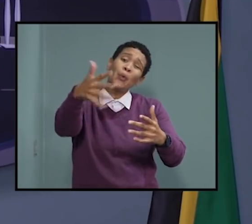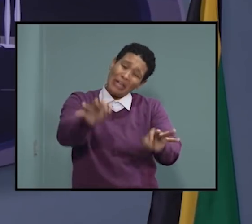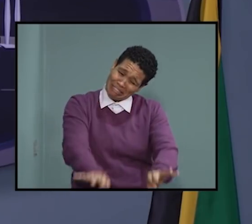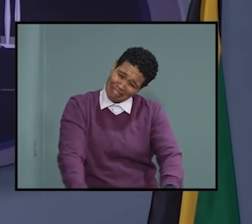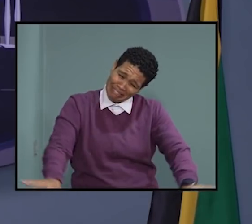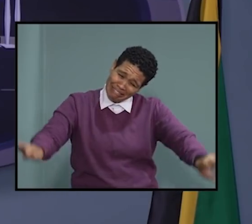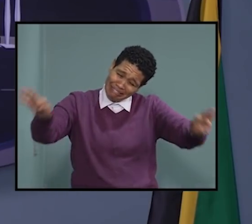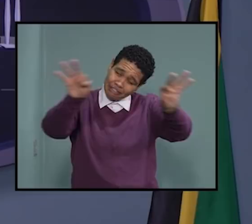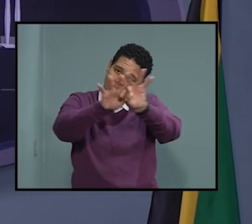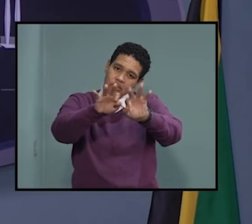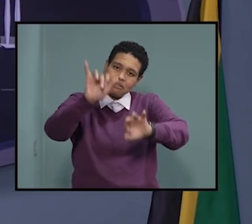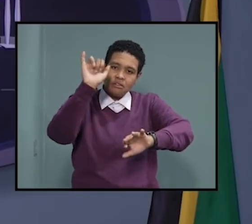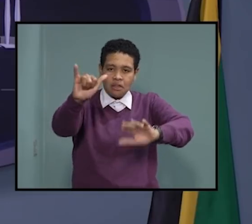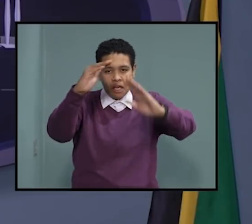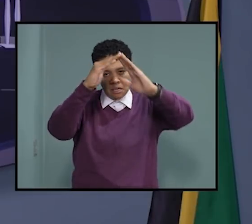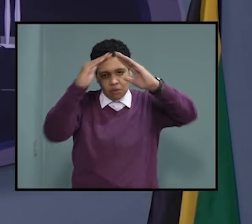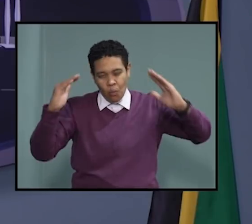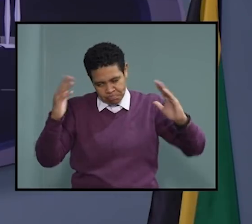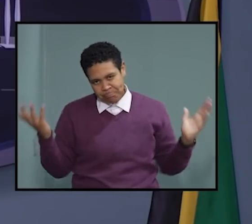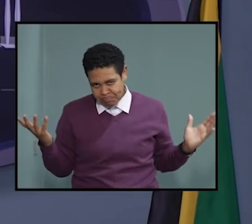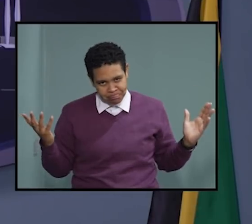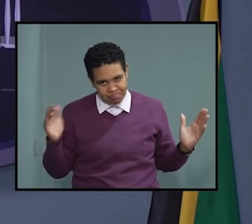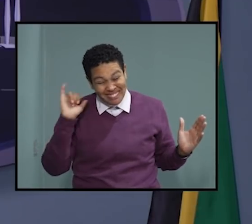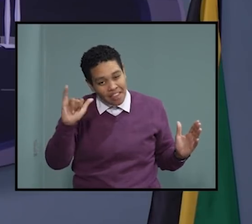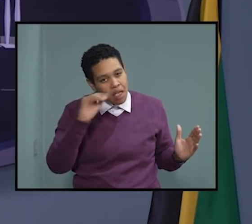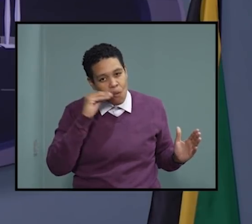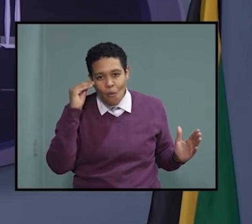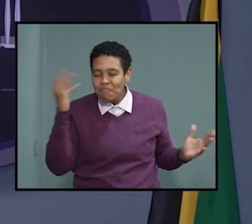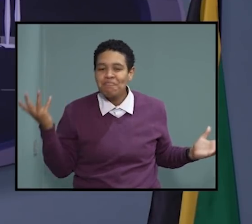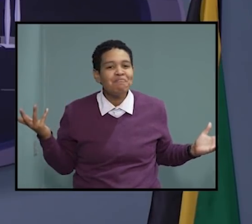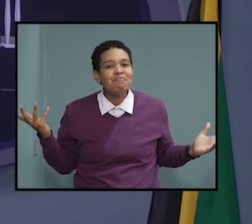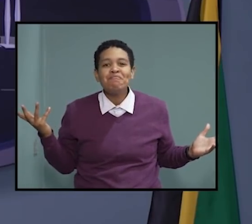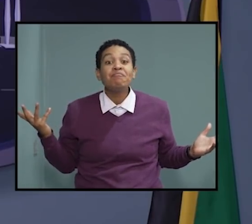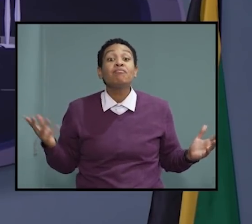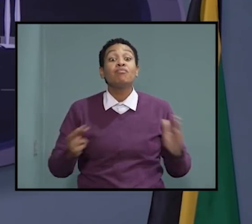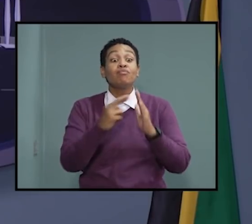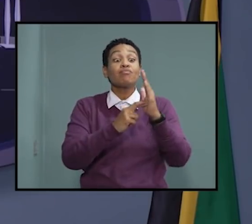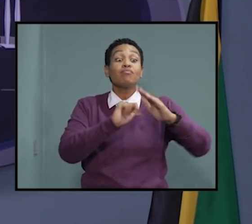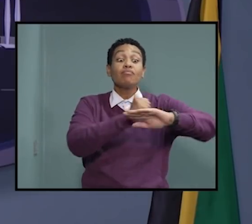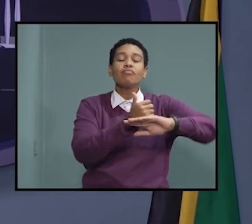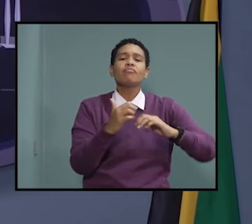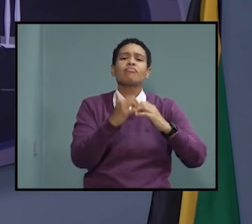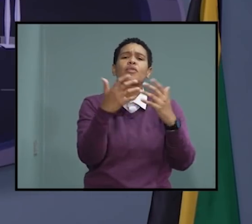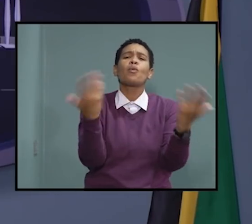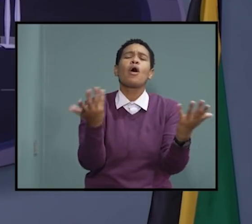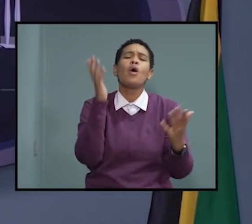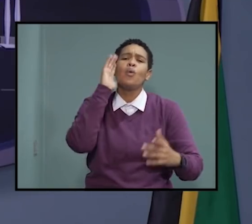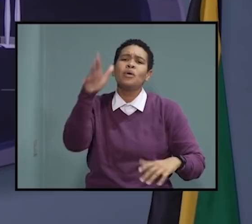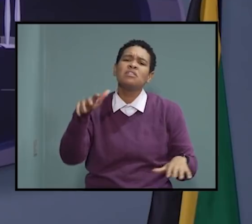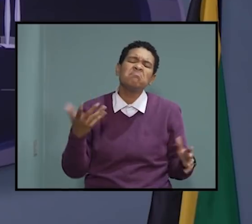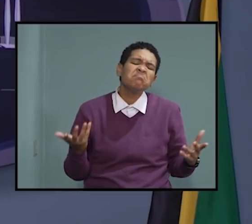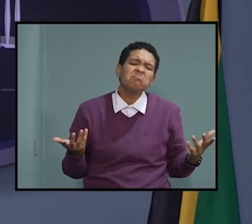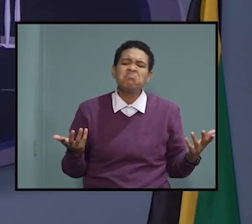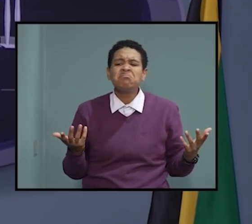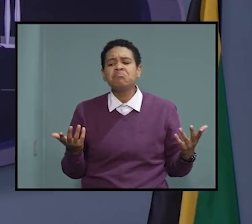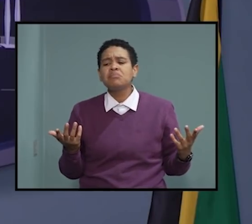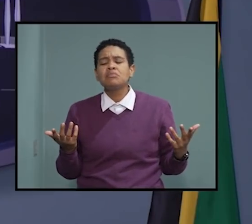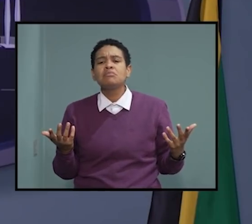stay home. The orders that will be in place will take the